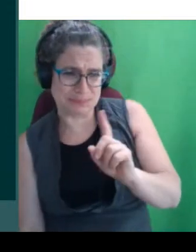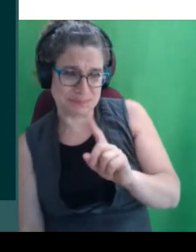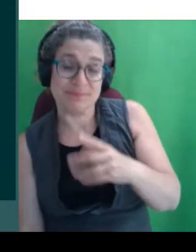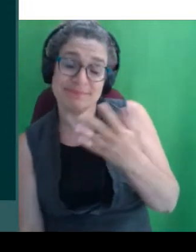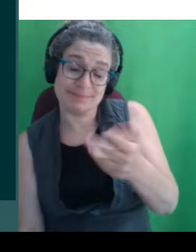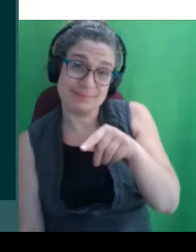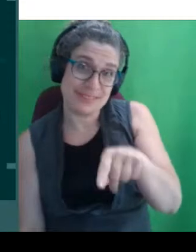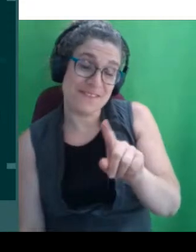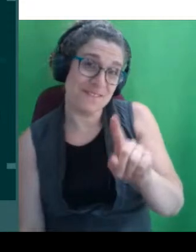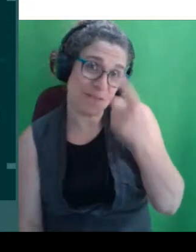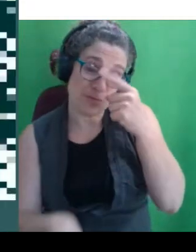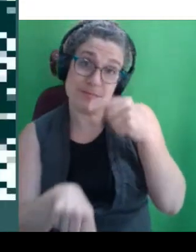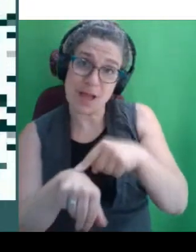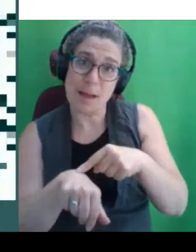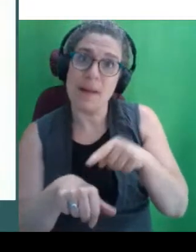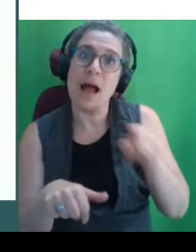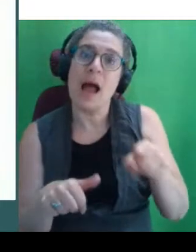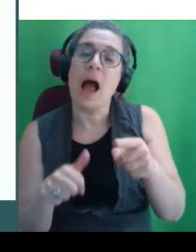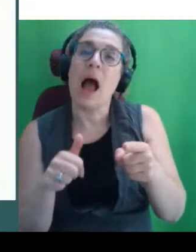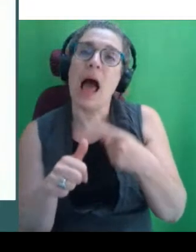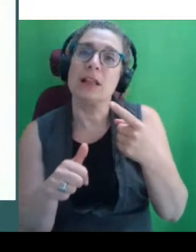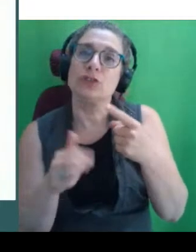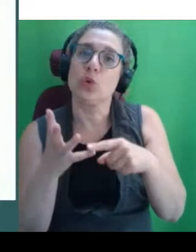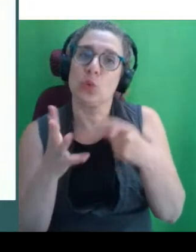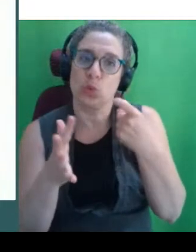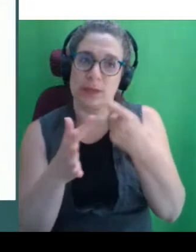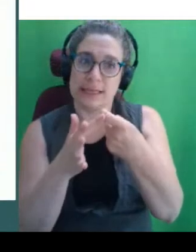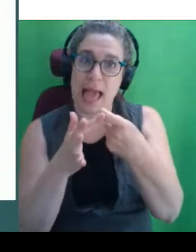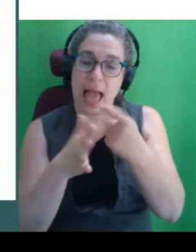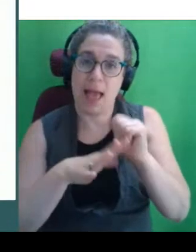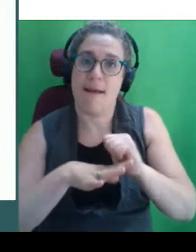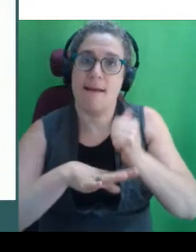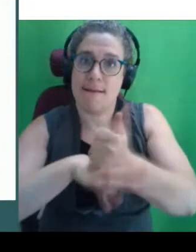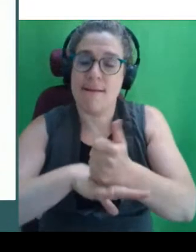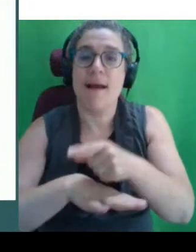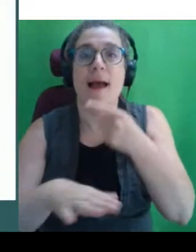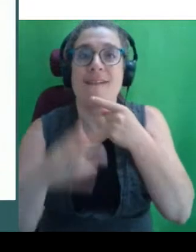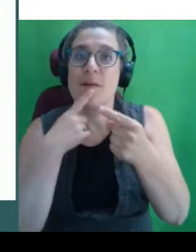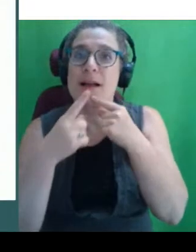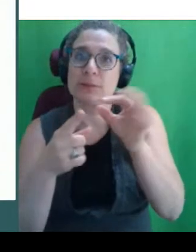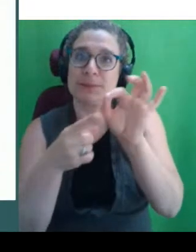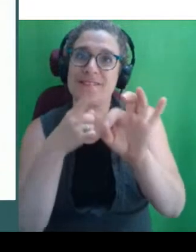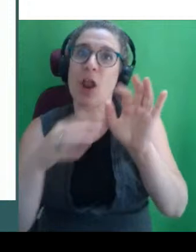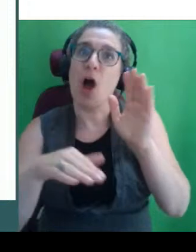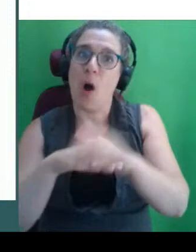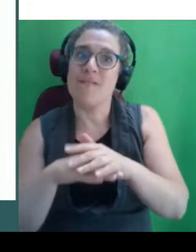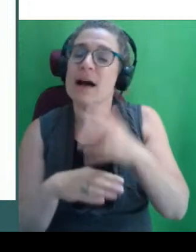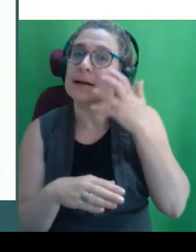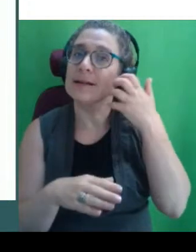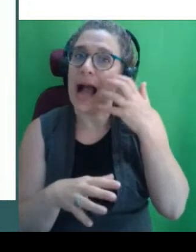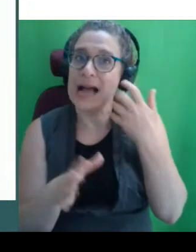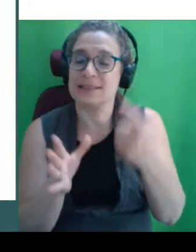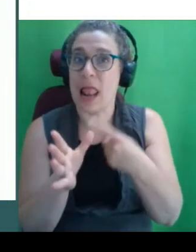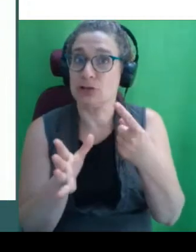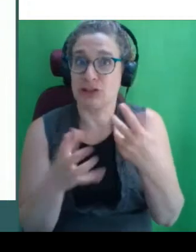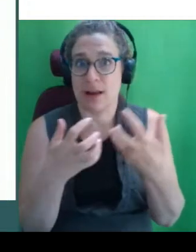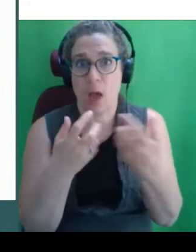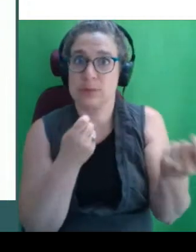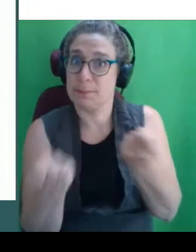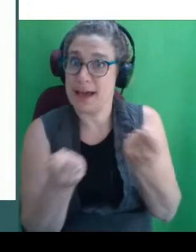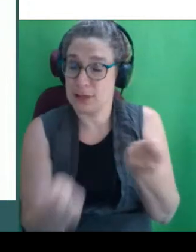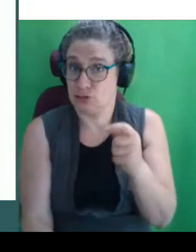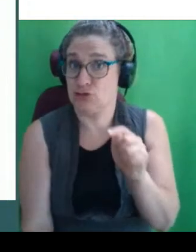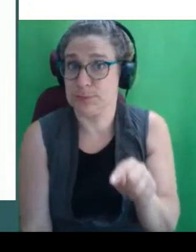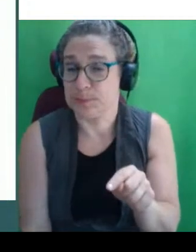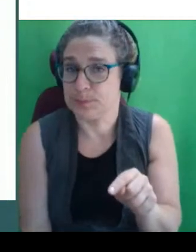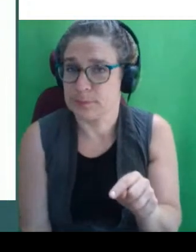on information specifically about cat allergy and its management. So first of all, let's talk